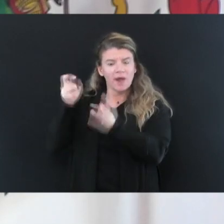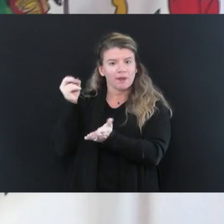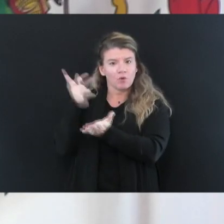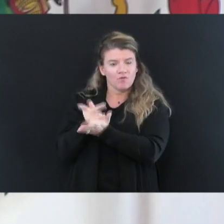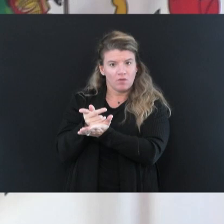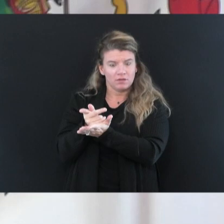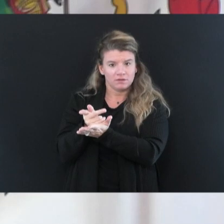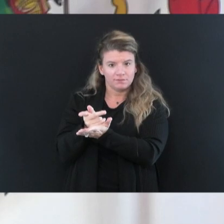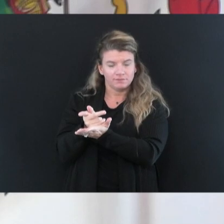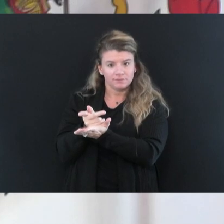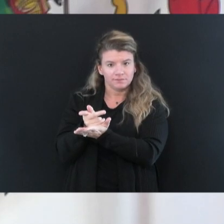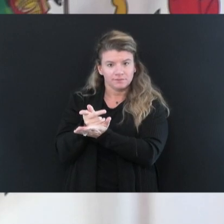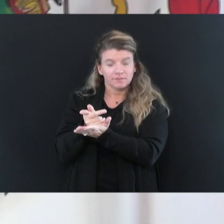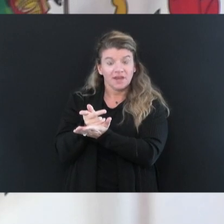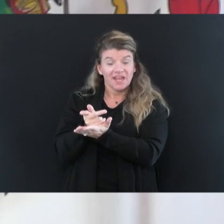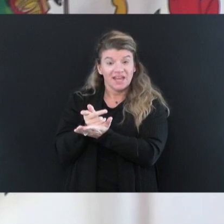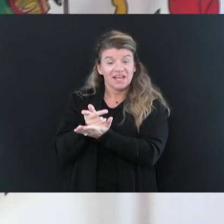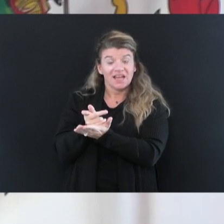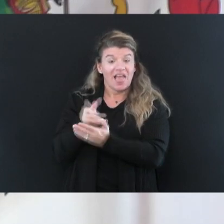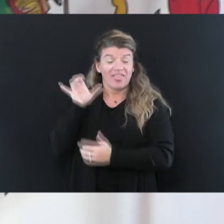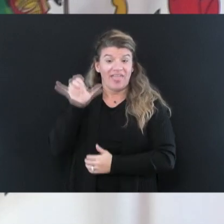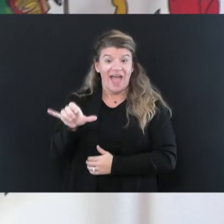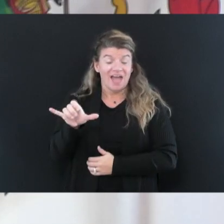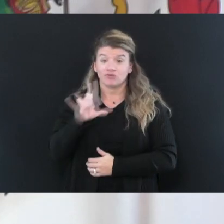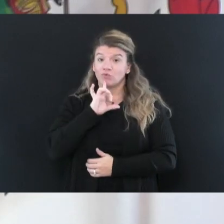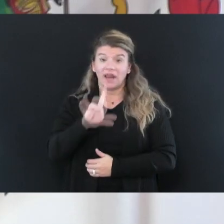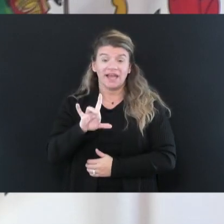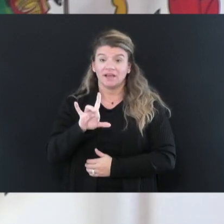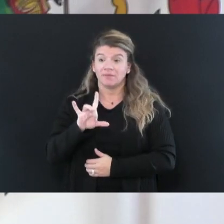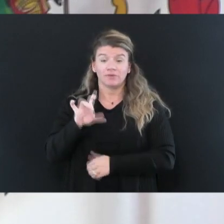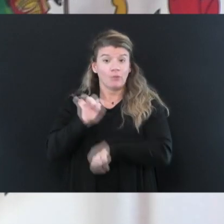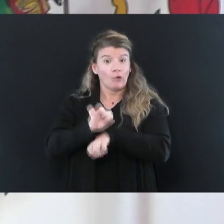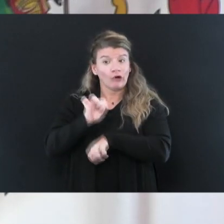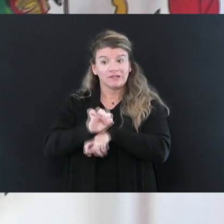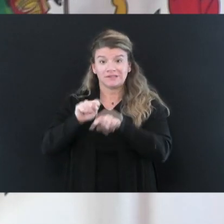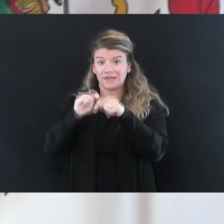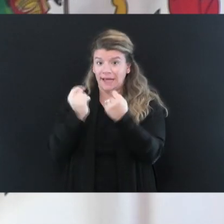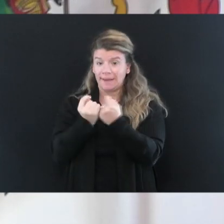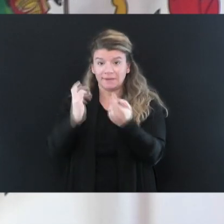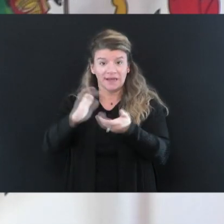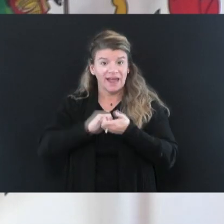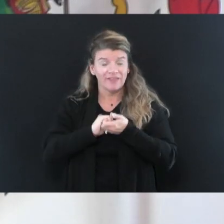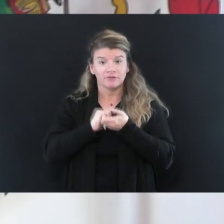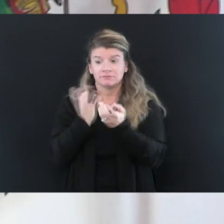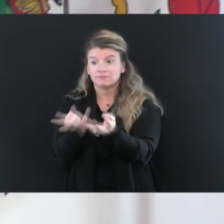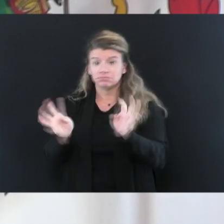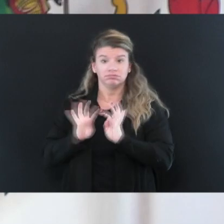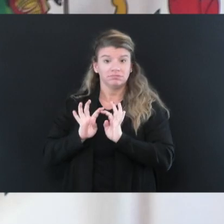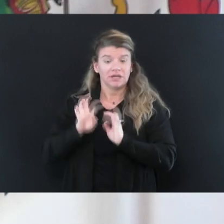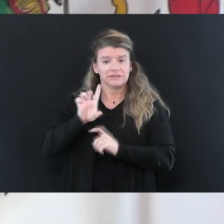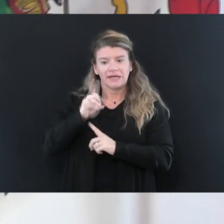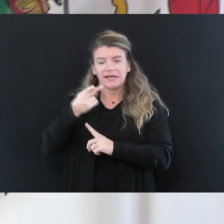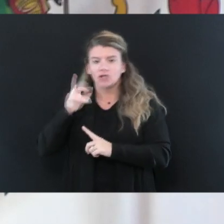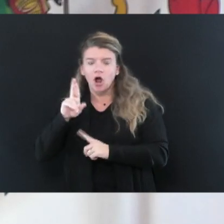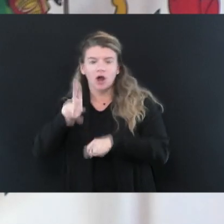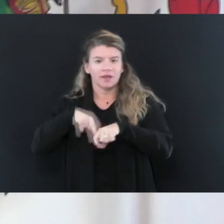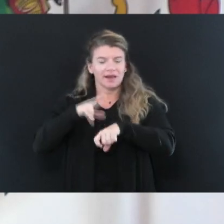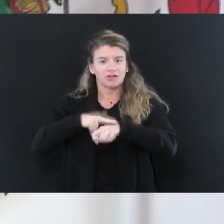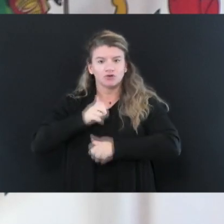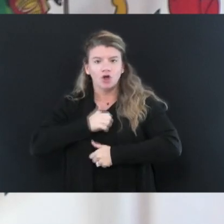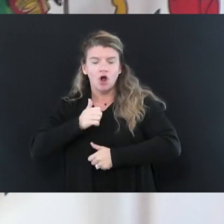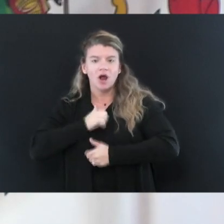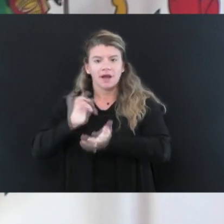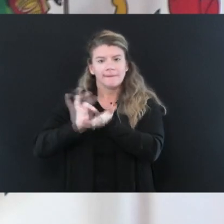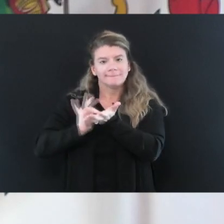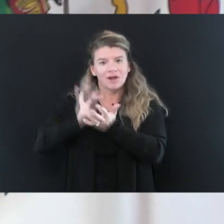approval. And this has been an incredible collaborative effort by our DHHR, our National Guard, our